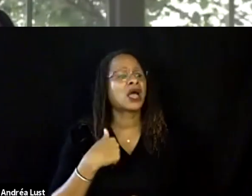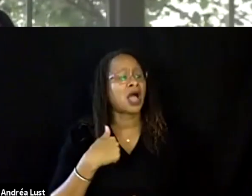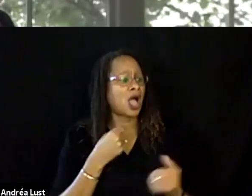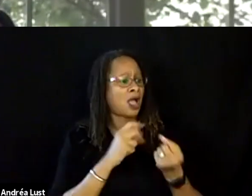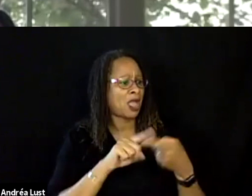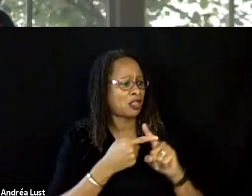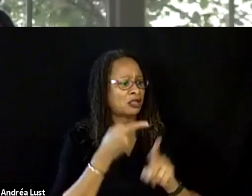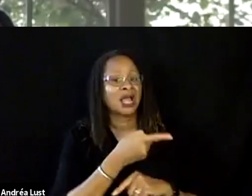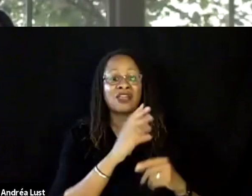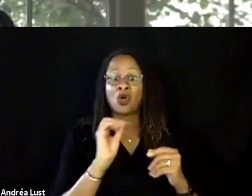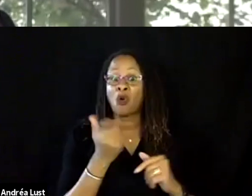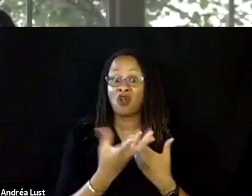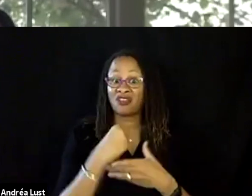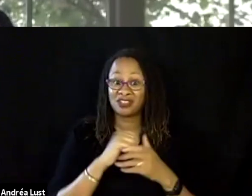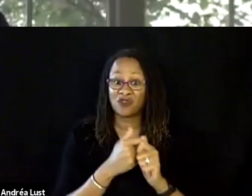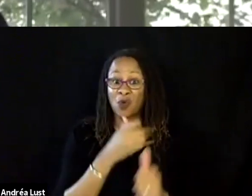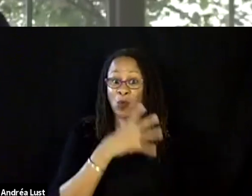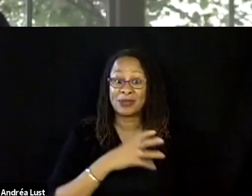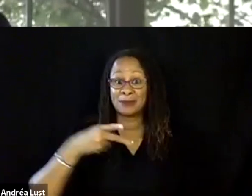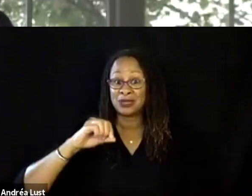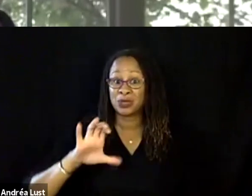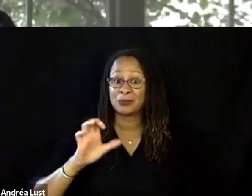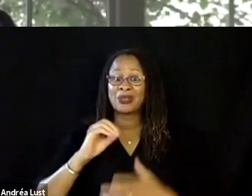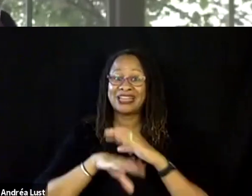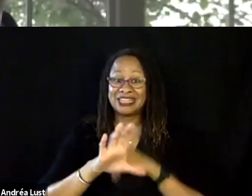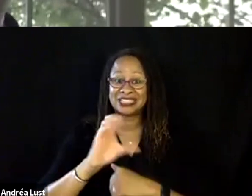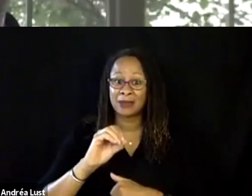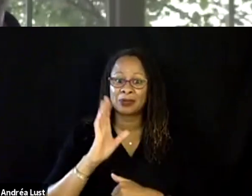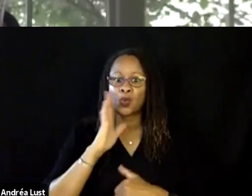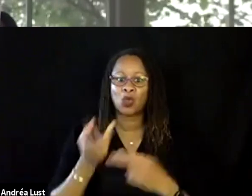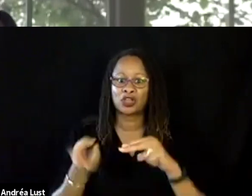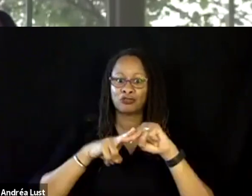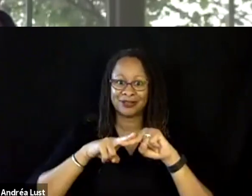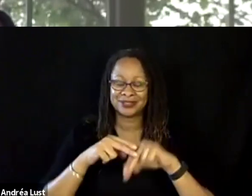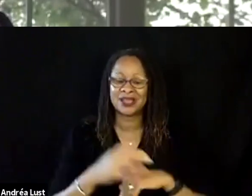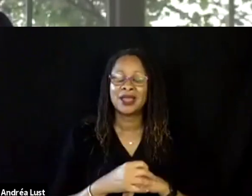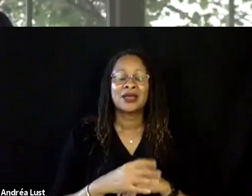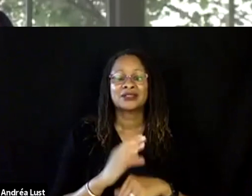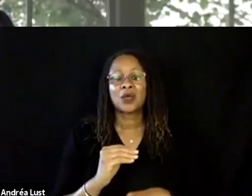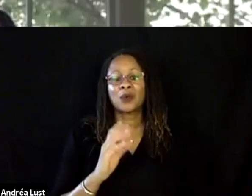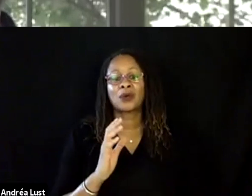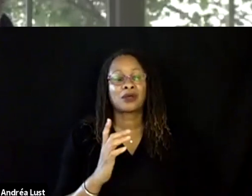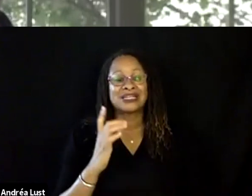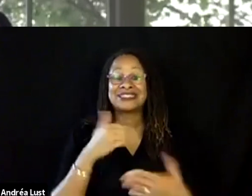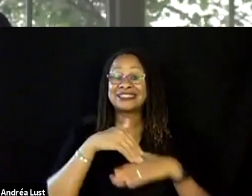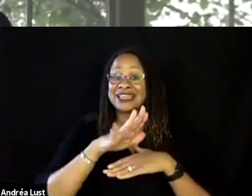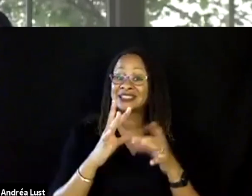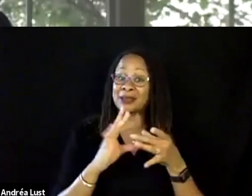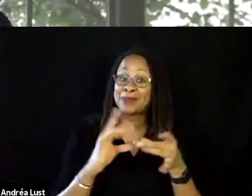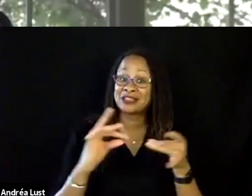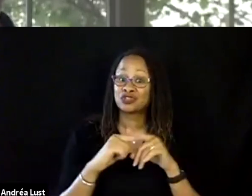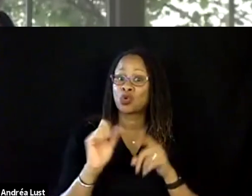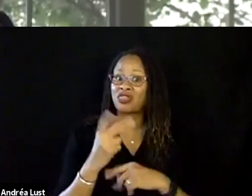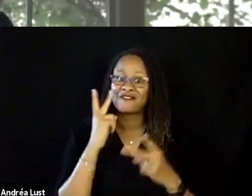his organization goes up. Because what you do for an invisible minority like LGBTQ people actually sends a message to all the visible